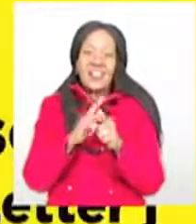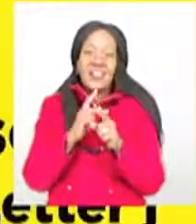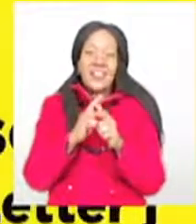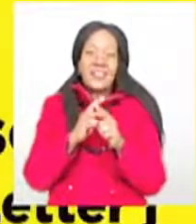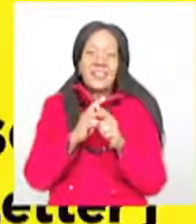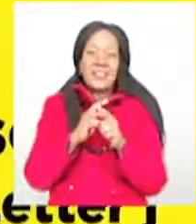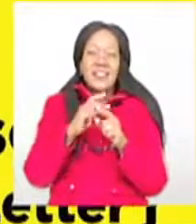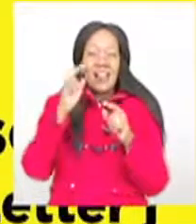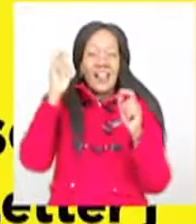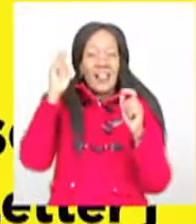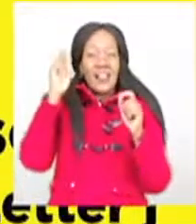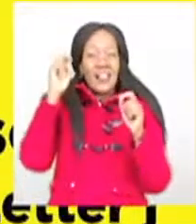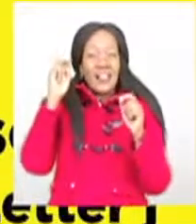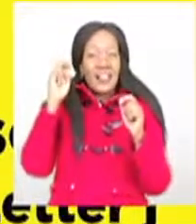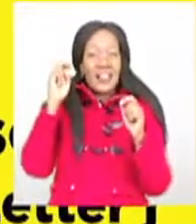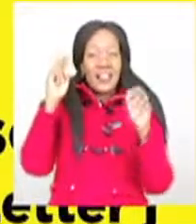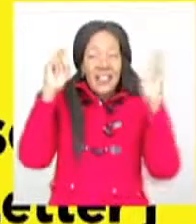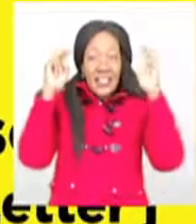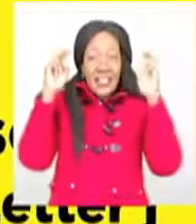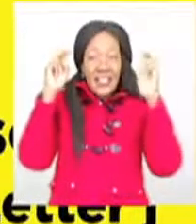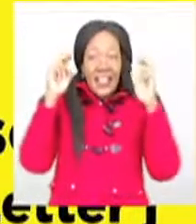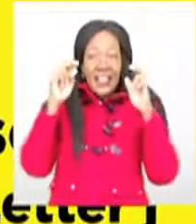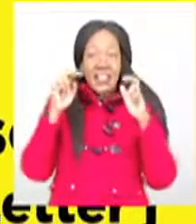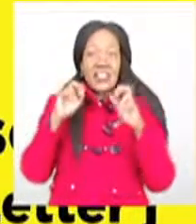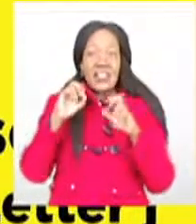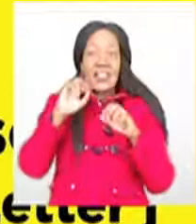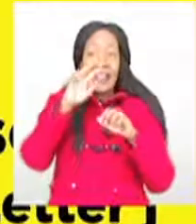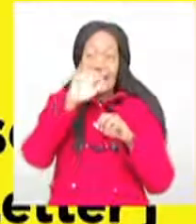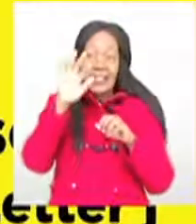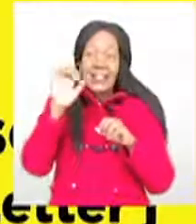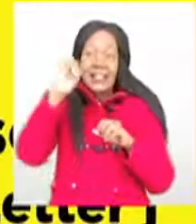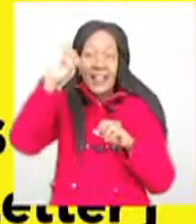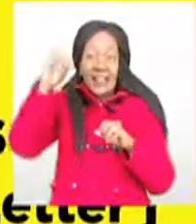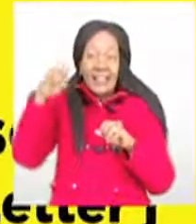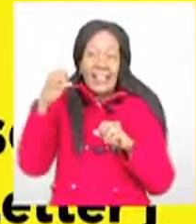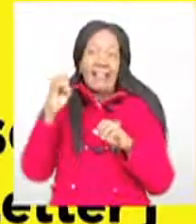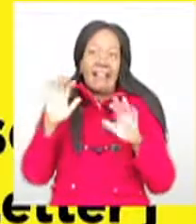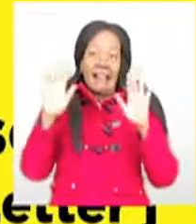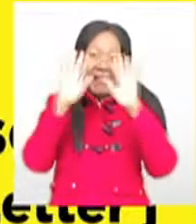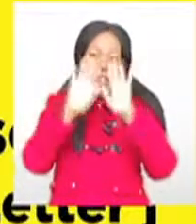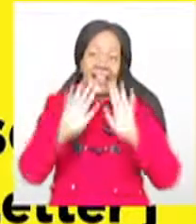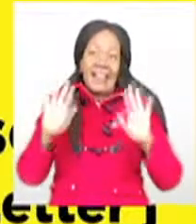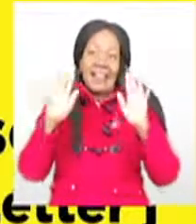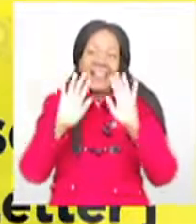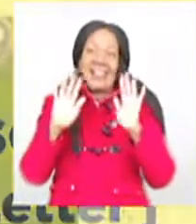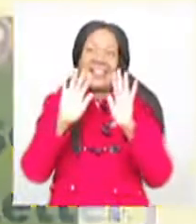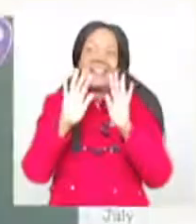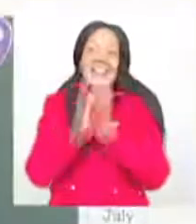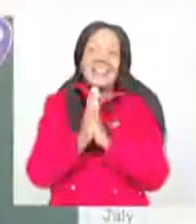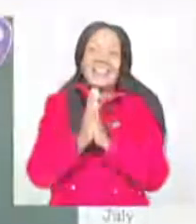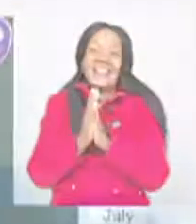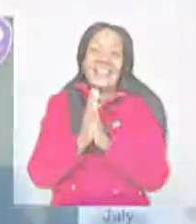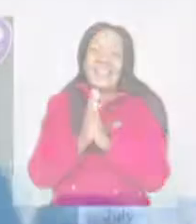times. And today's lesson is letter J and coloring.